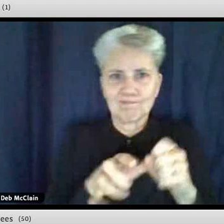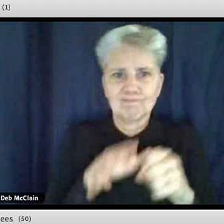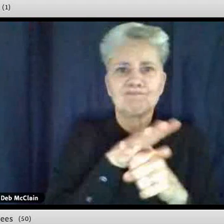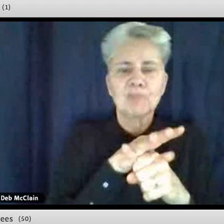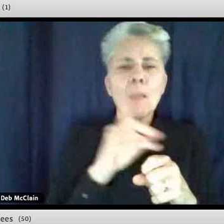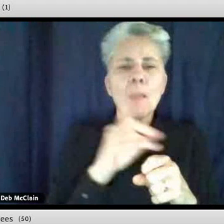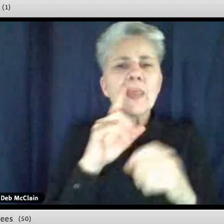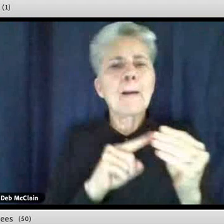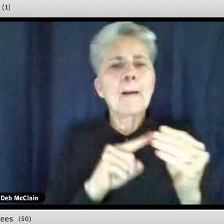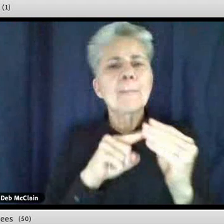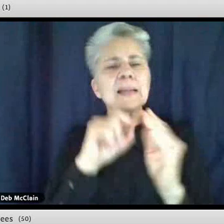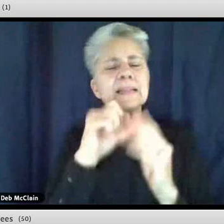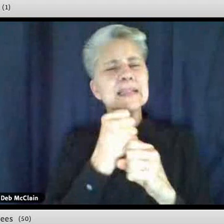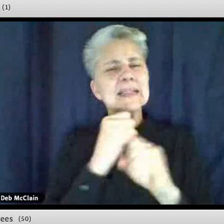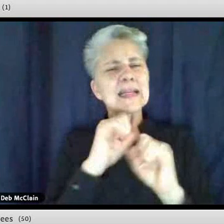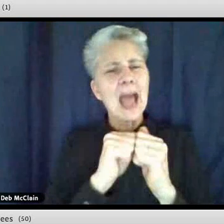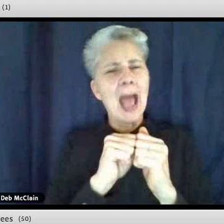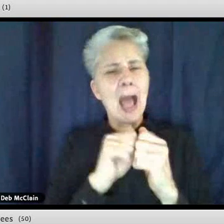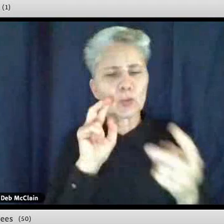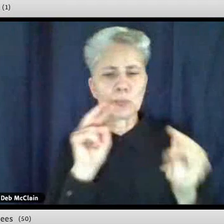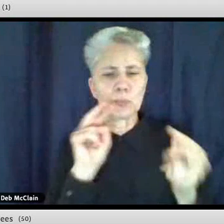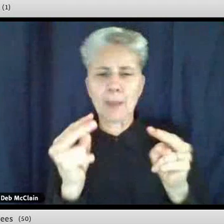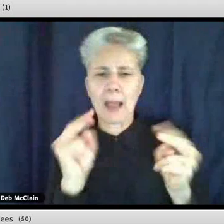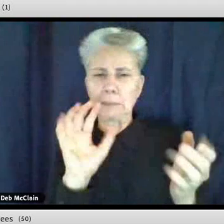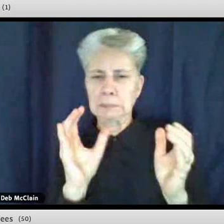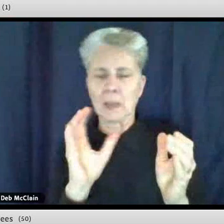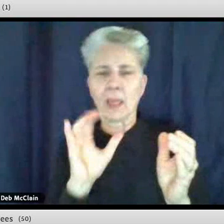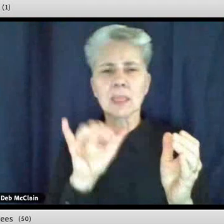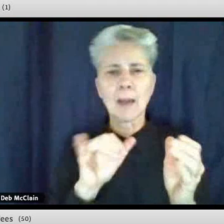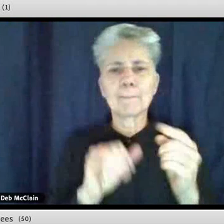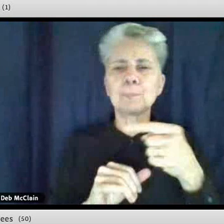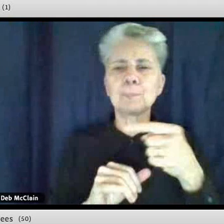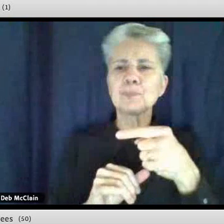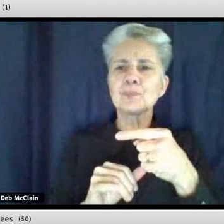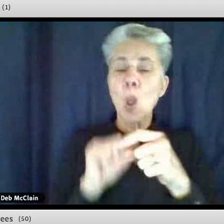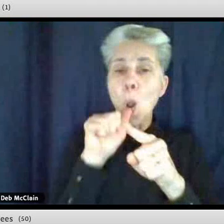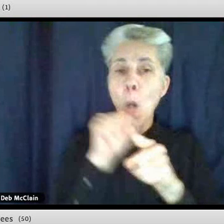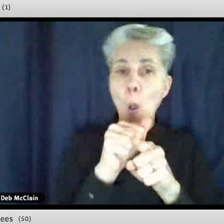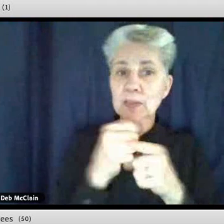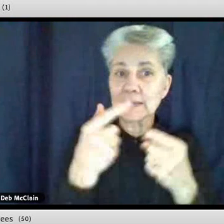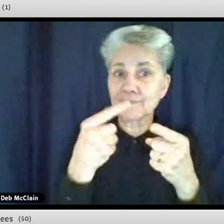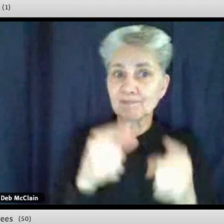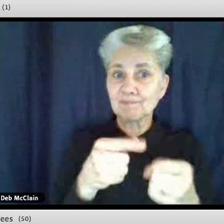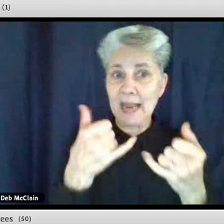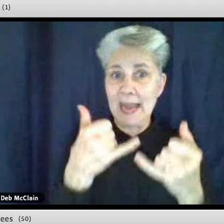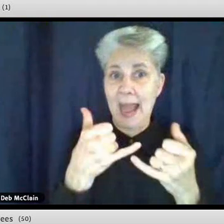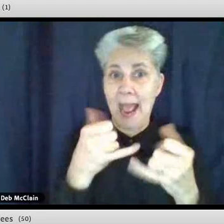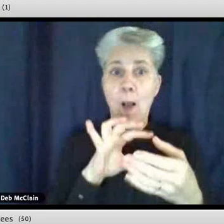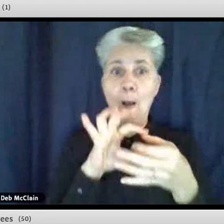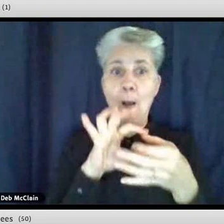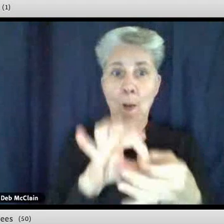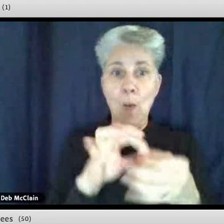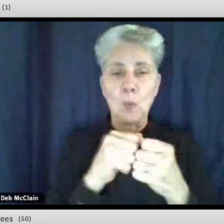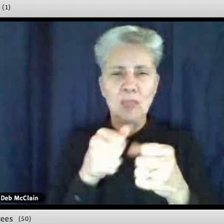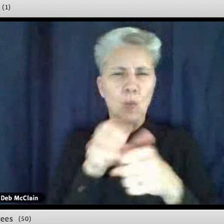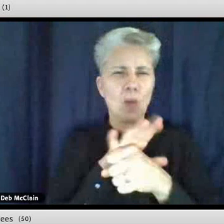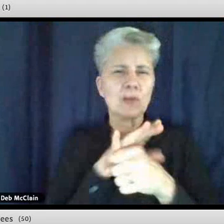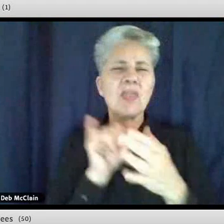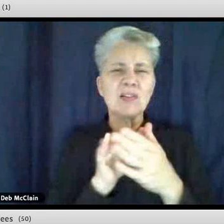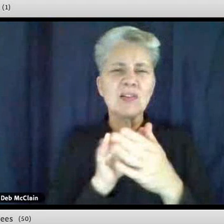about statistics, how to put them into perspective. What hoaxes exist regarding coronavirus. There's some